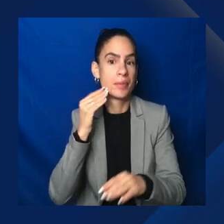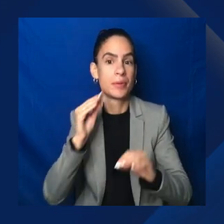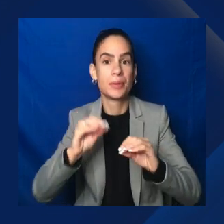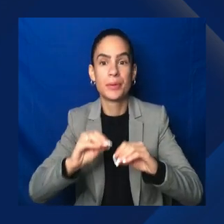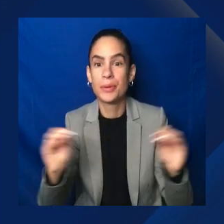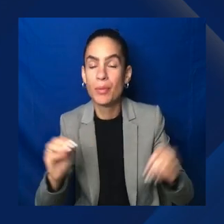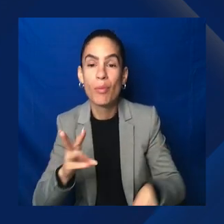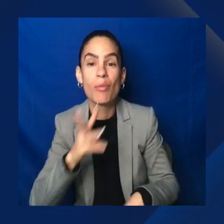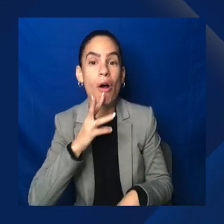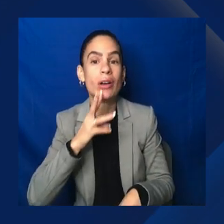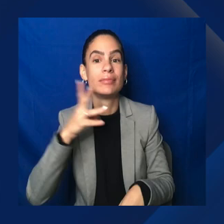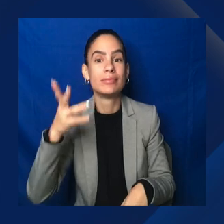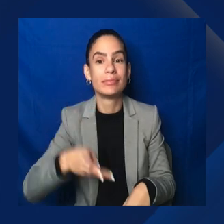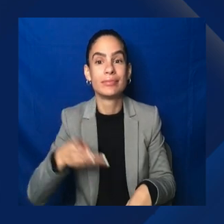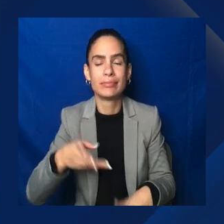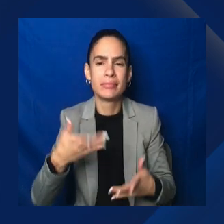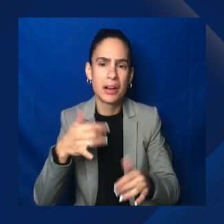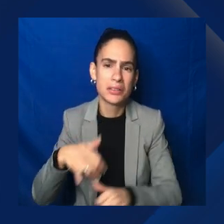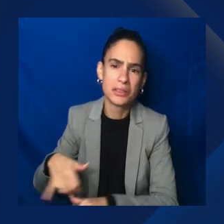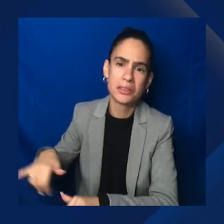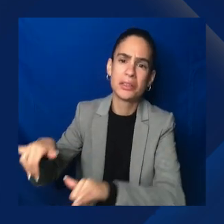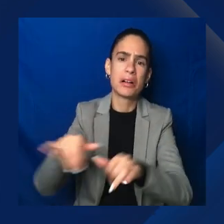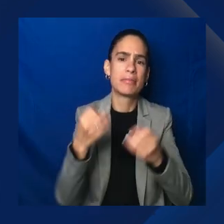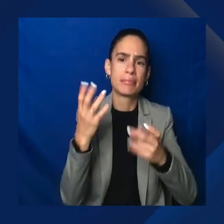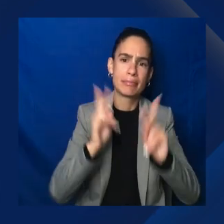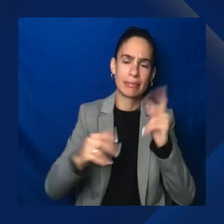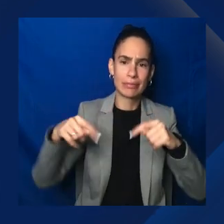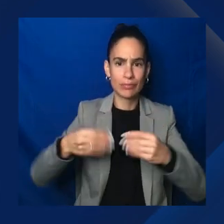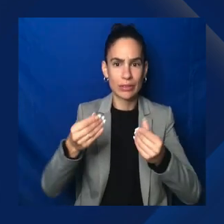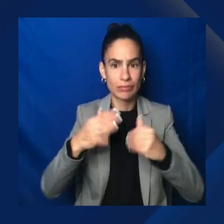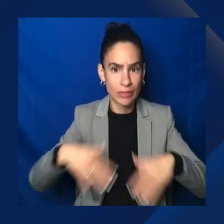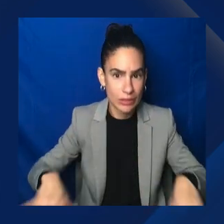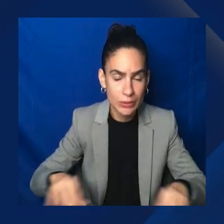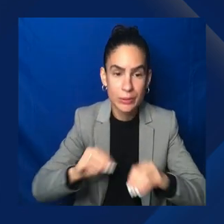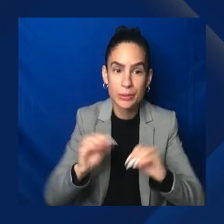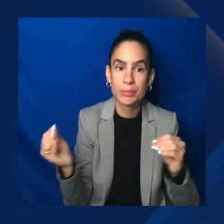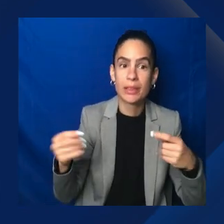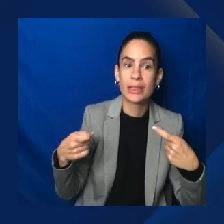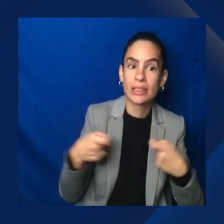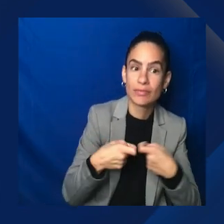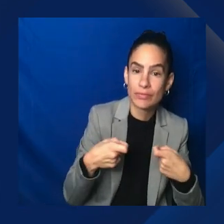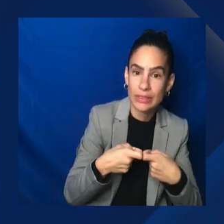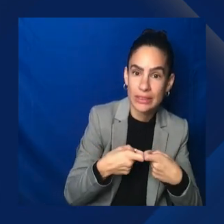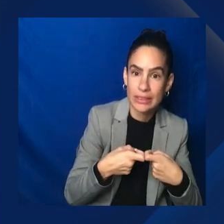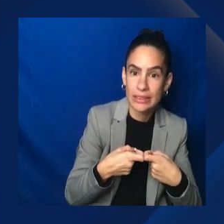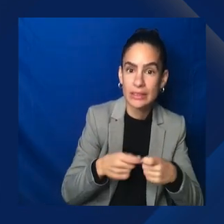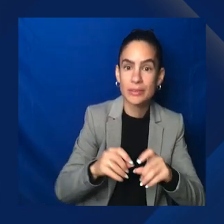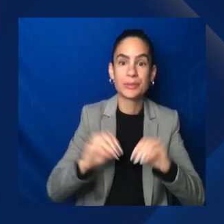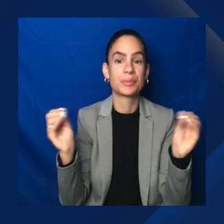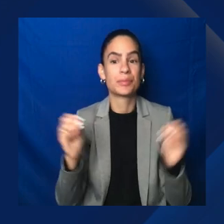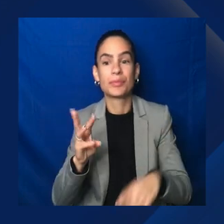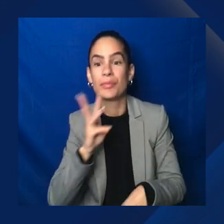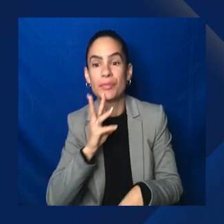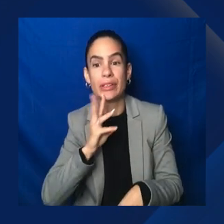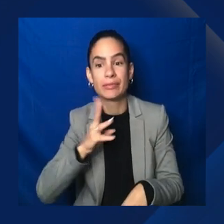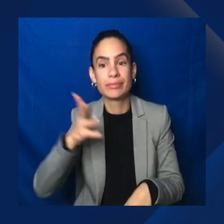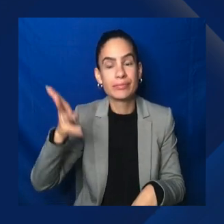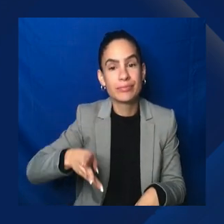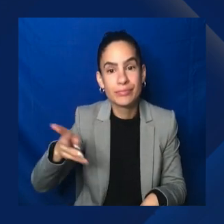reservation, they don't have electricity or running water yet. And, you know,